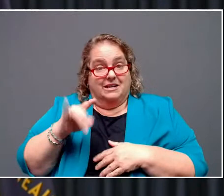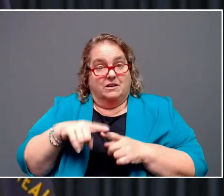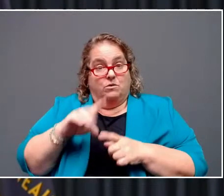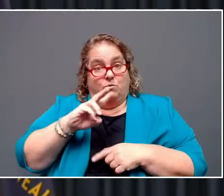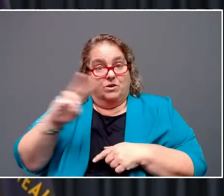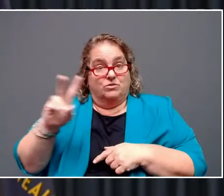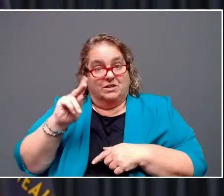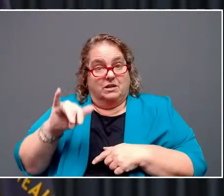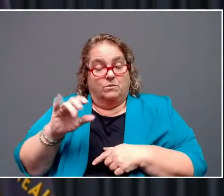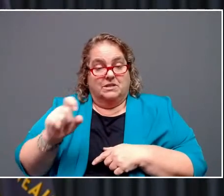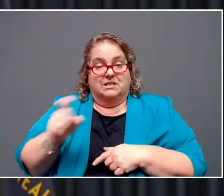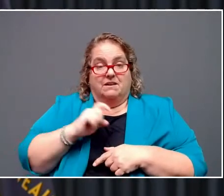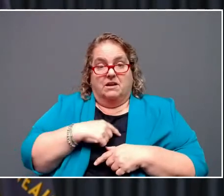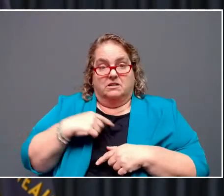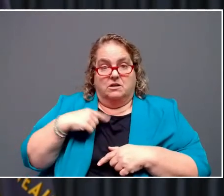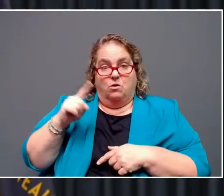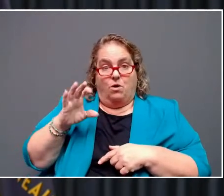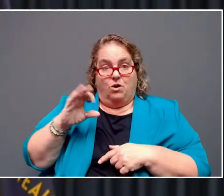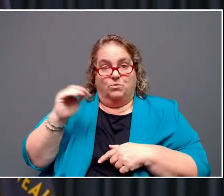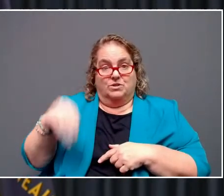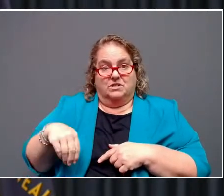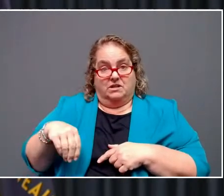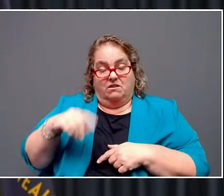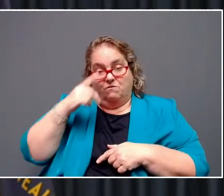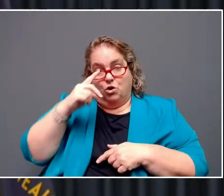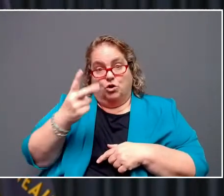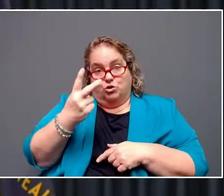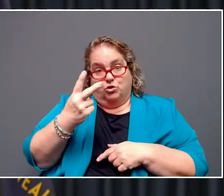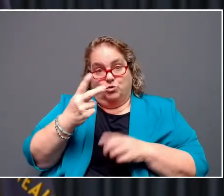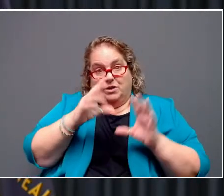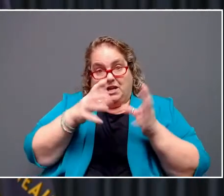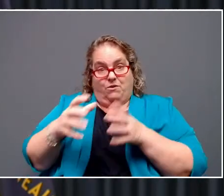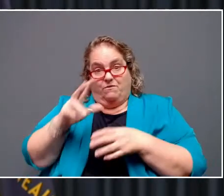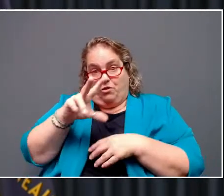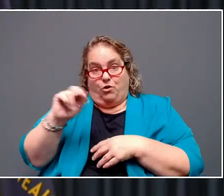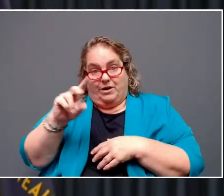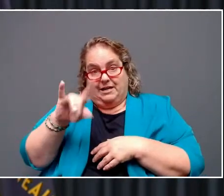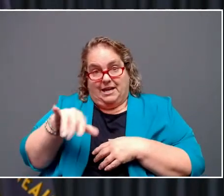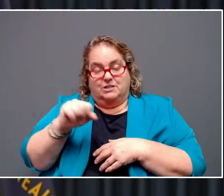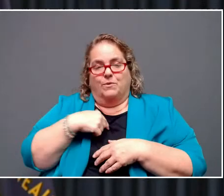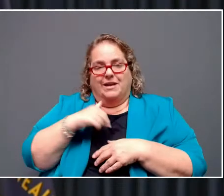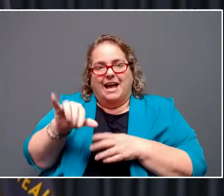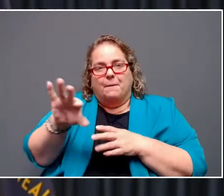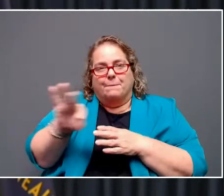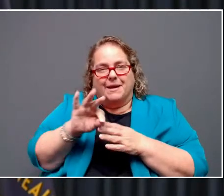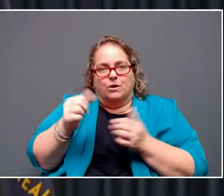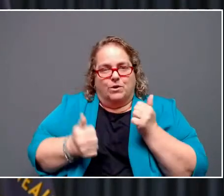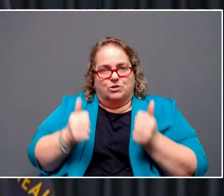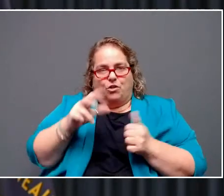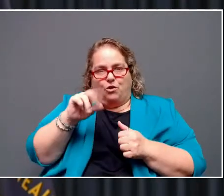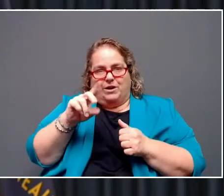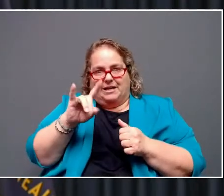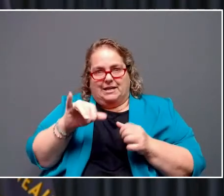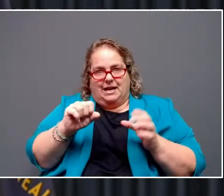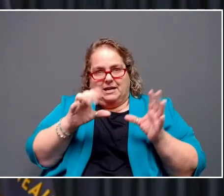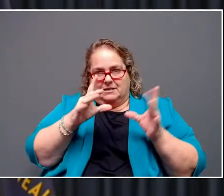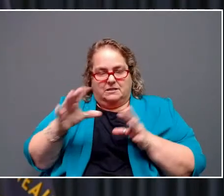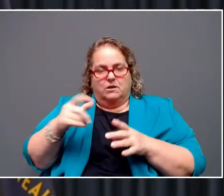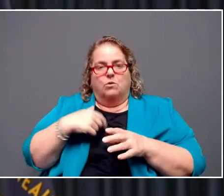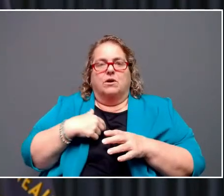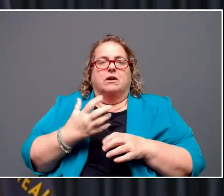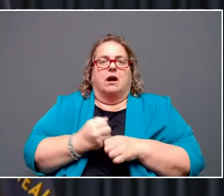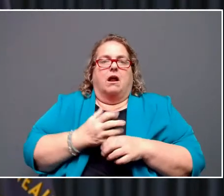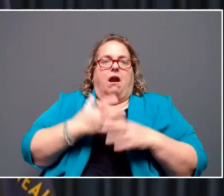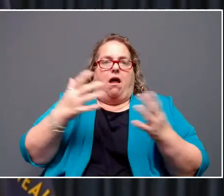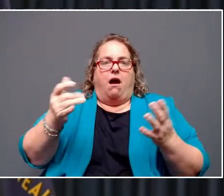give us 100% for 2 categories for 30 days, but we could pick the 30 days. And so we're able to get a whole lot of the debris